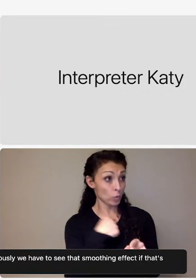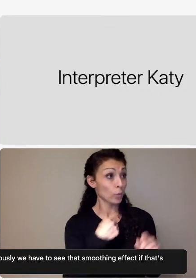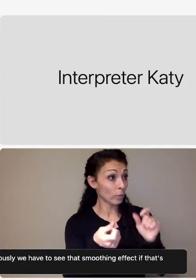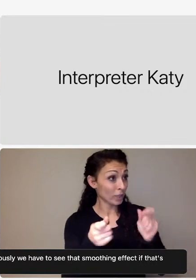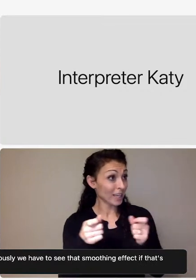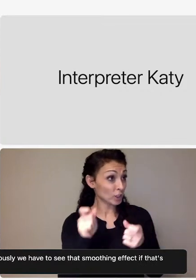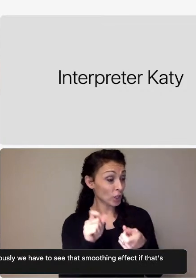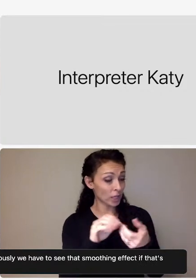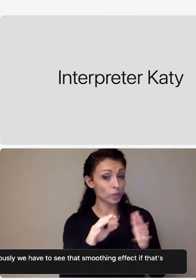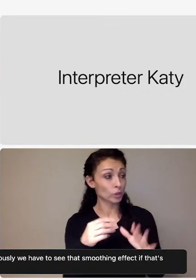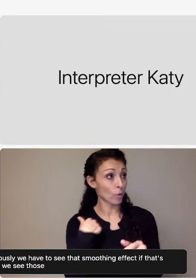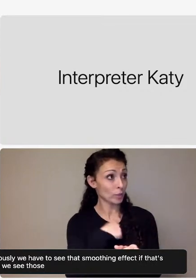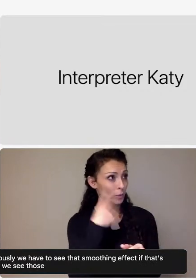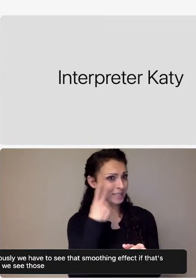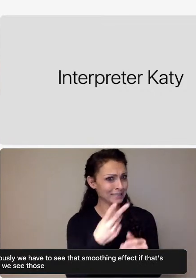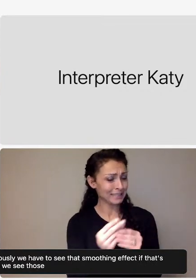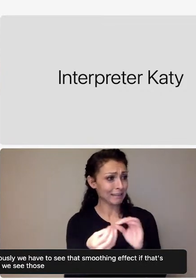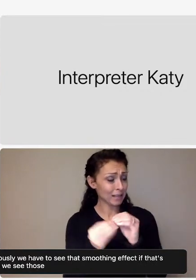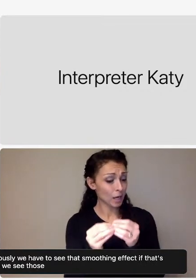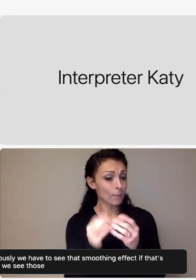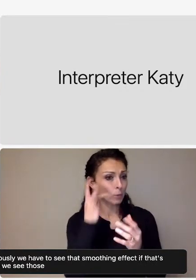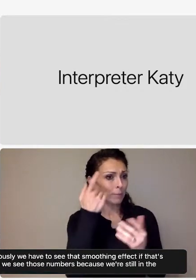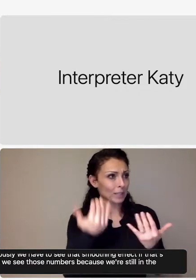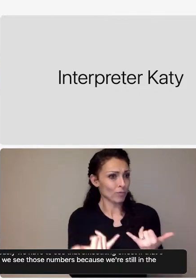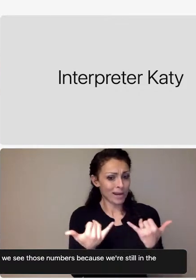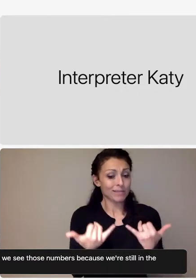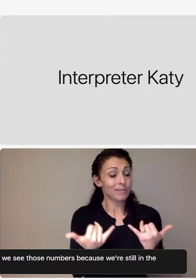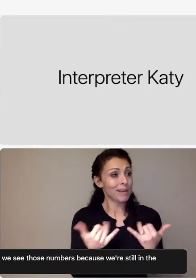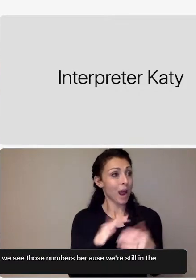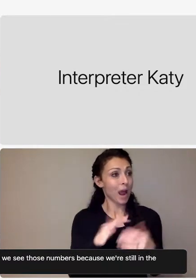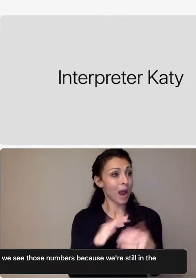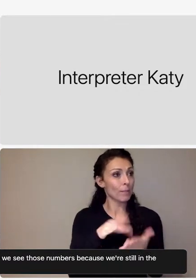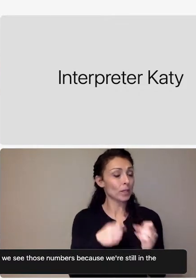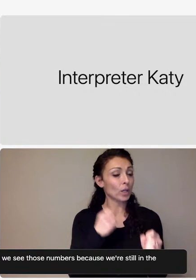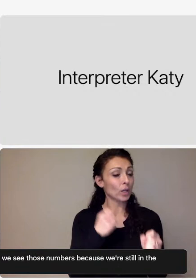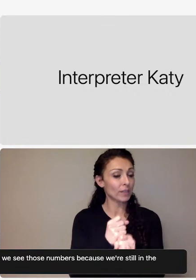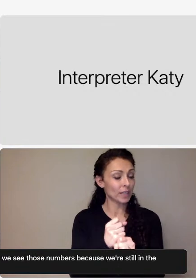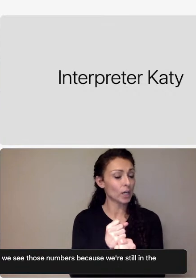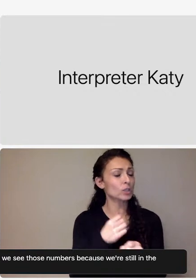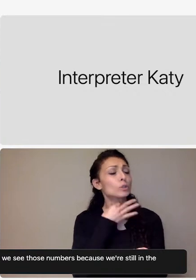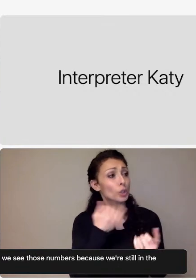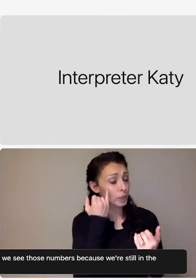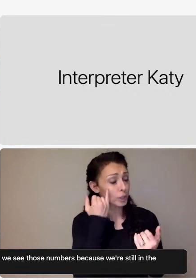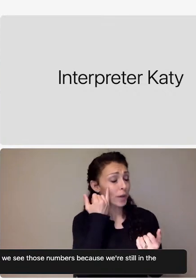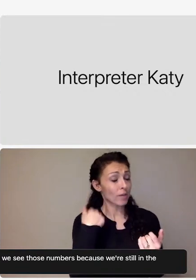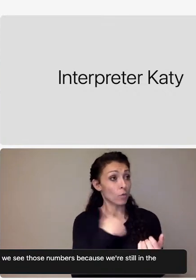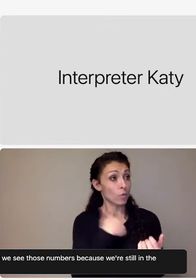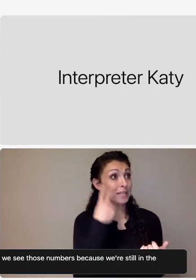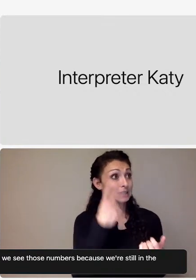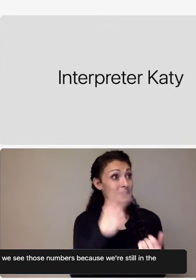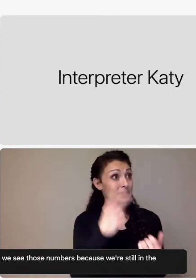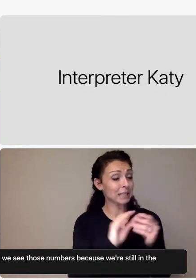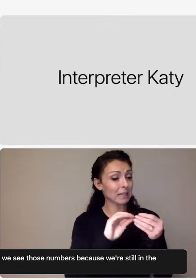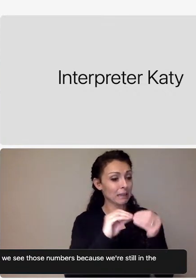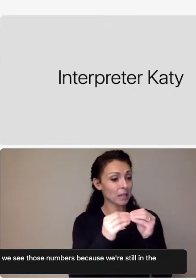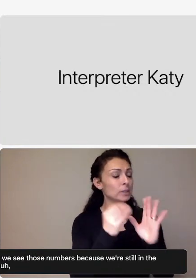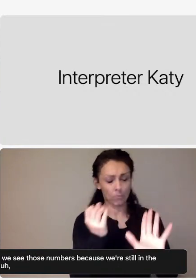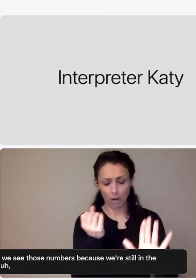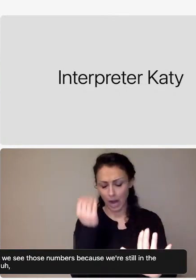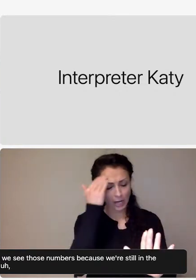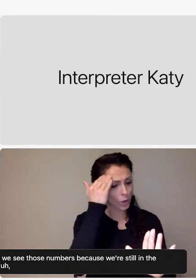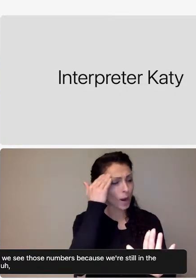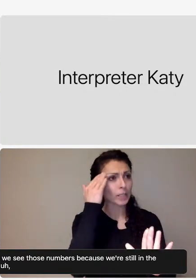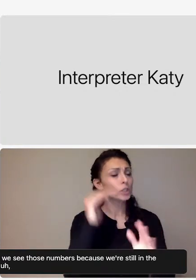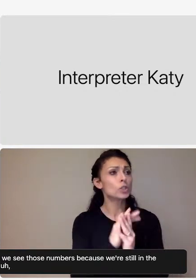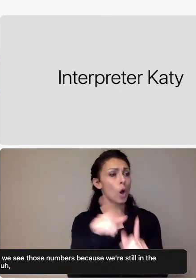we see those numbers because we're still in the middle of the year so there could be some adjustments okay so that that's it's it's a moving target but uh do